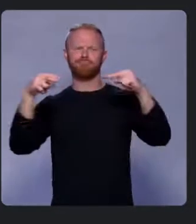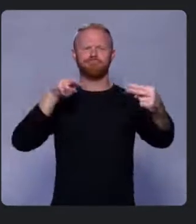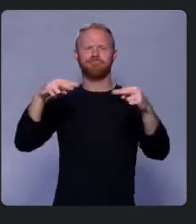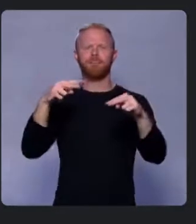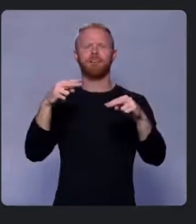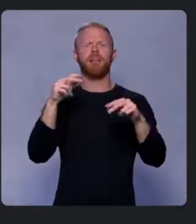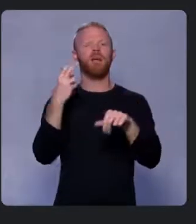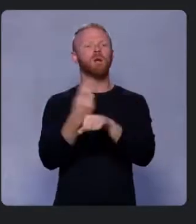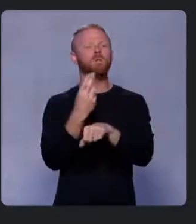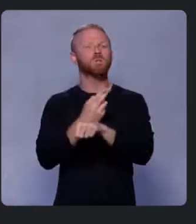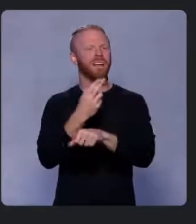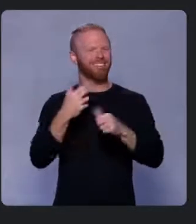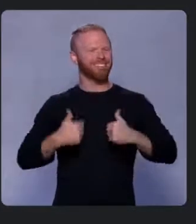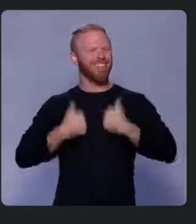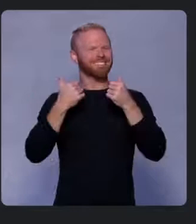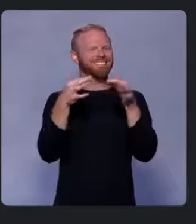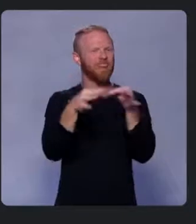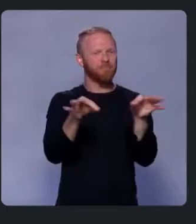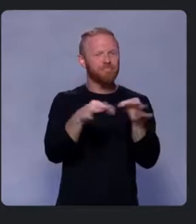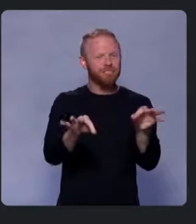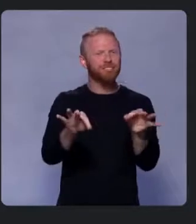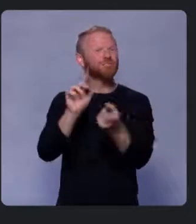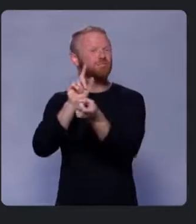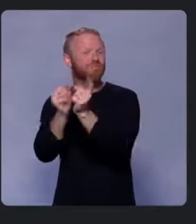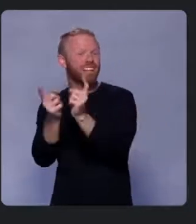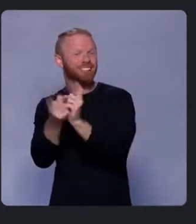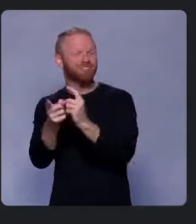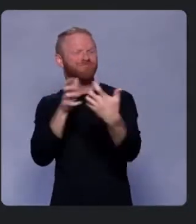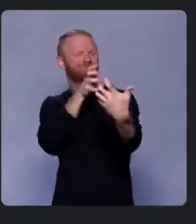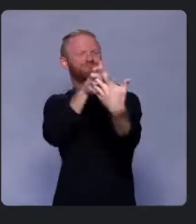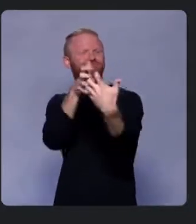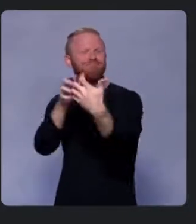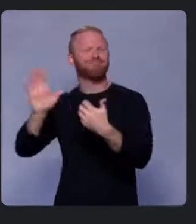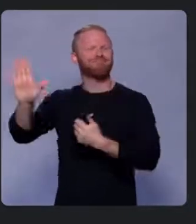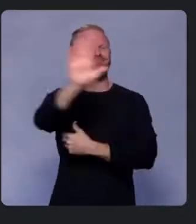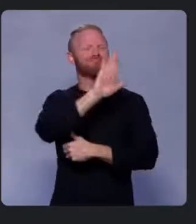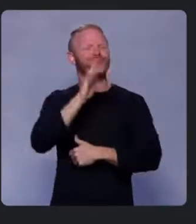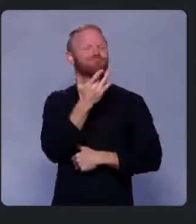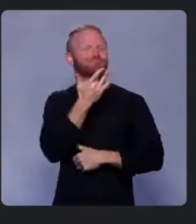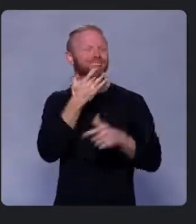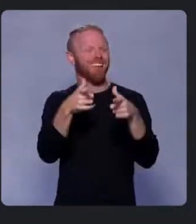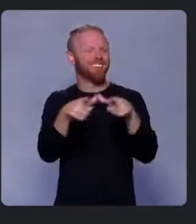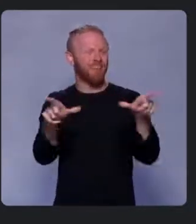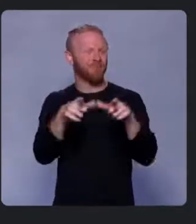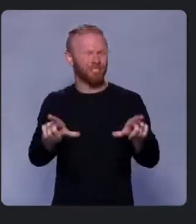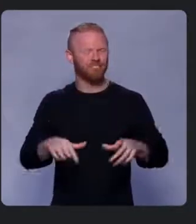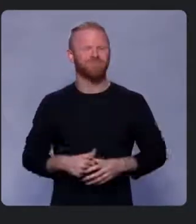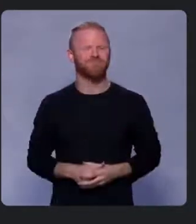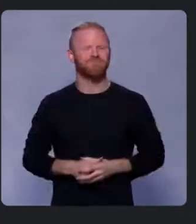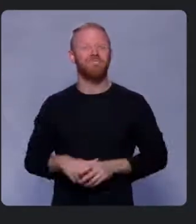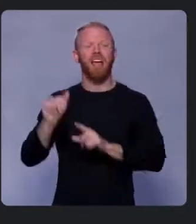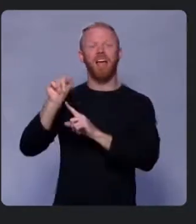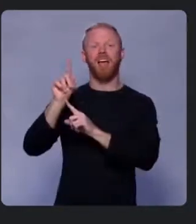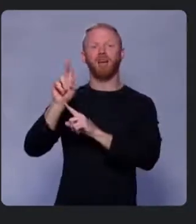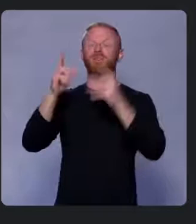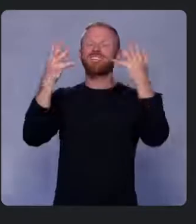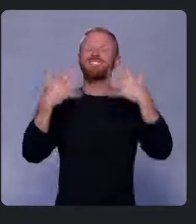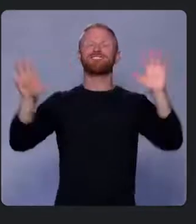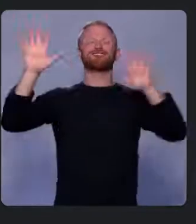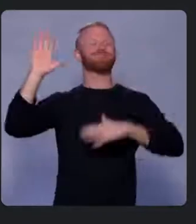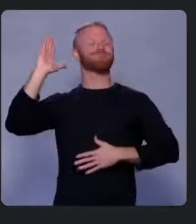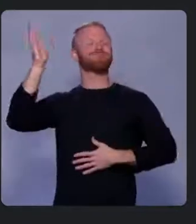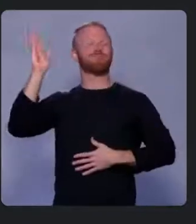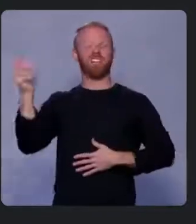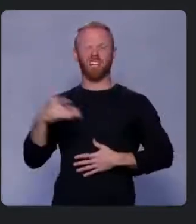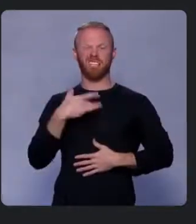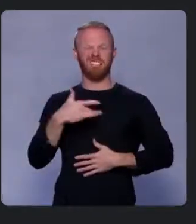even translations, into their native languages. When Adu finishes his presentation, he doesn't feel separated by